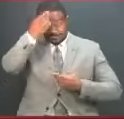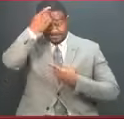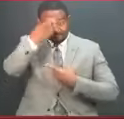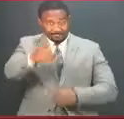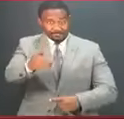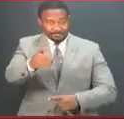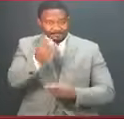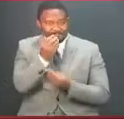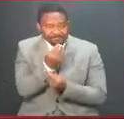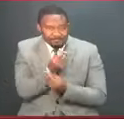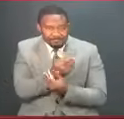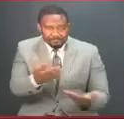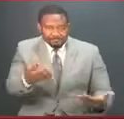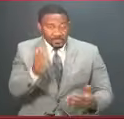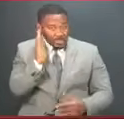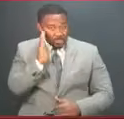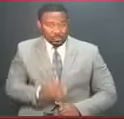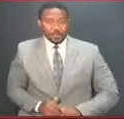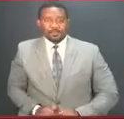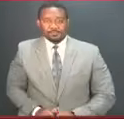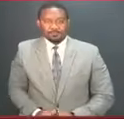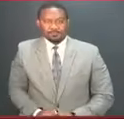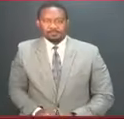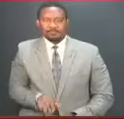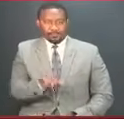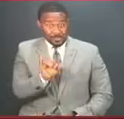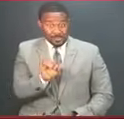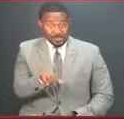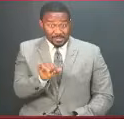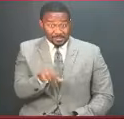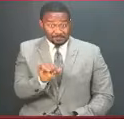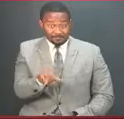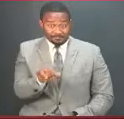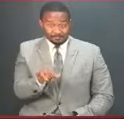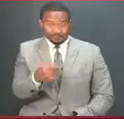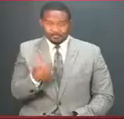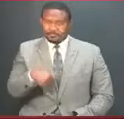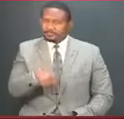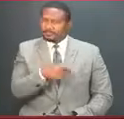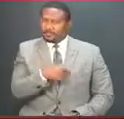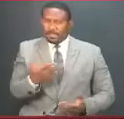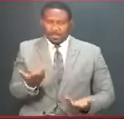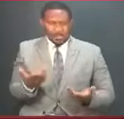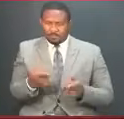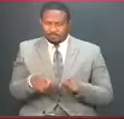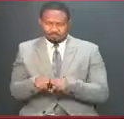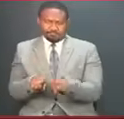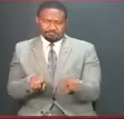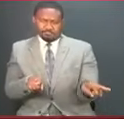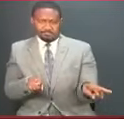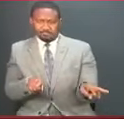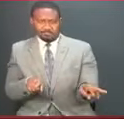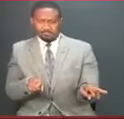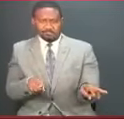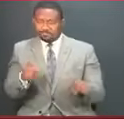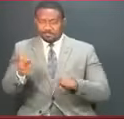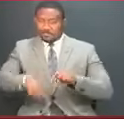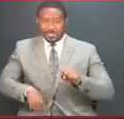the matter. That is the situation. I can't do anything apart from that.